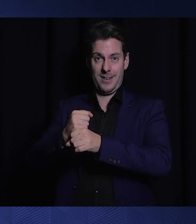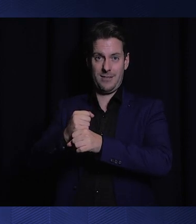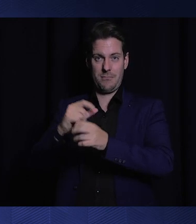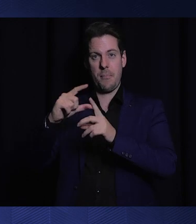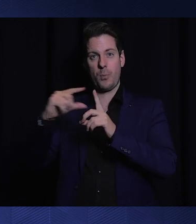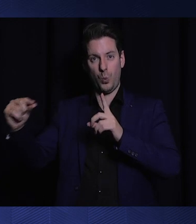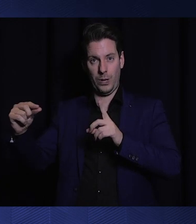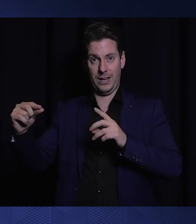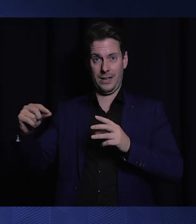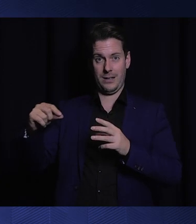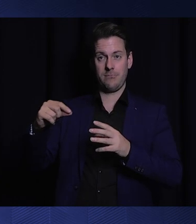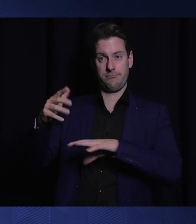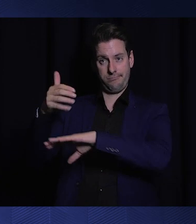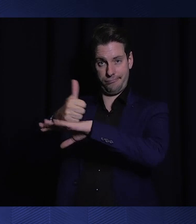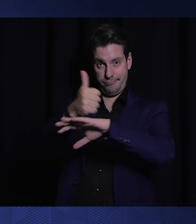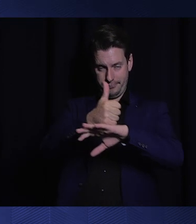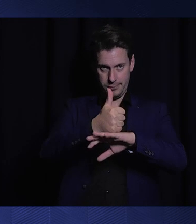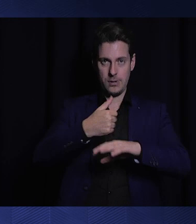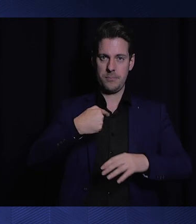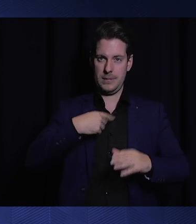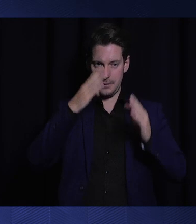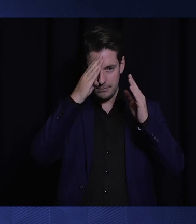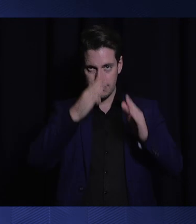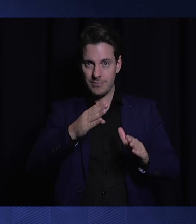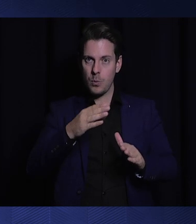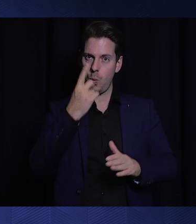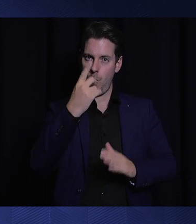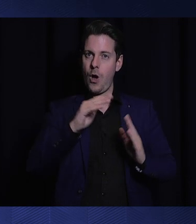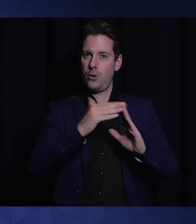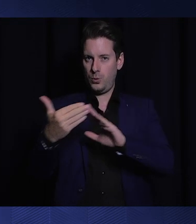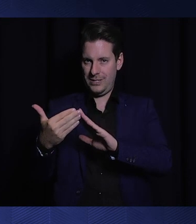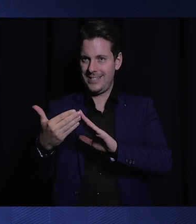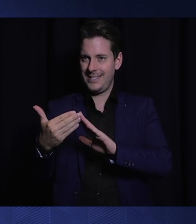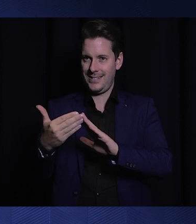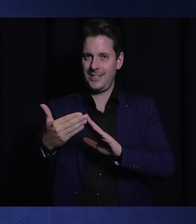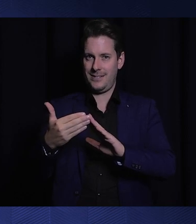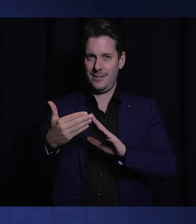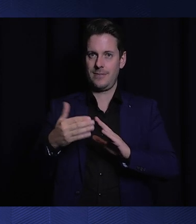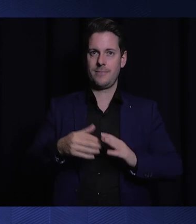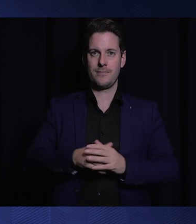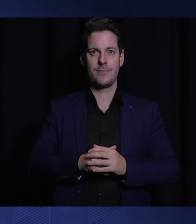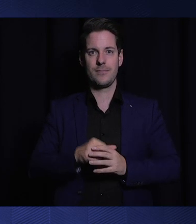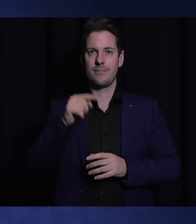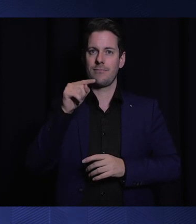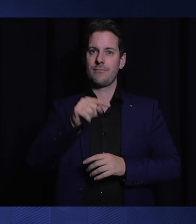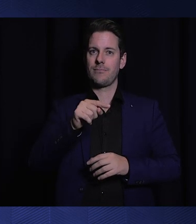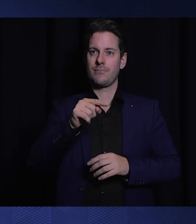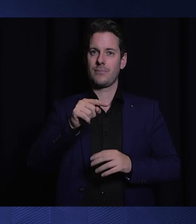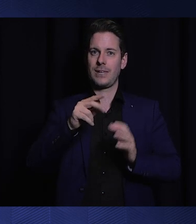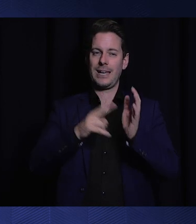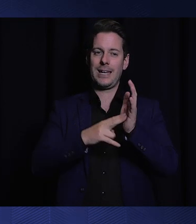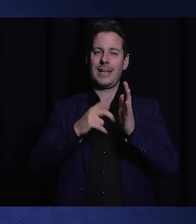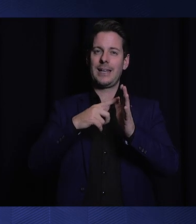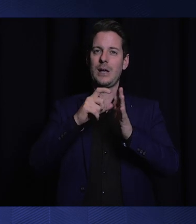And I'm going to focus more on one of the communities, the district of Nadula, and that is Nadula